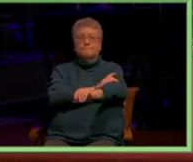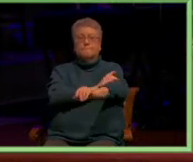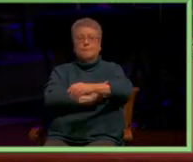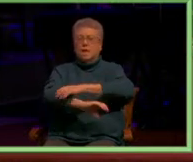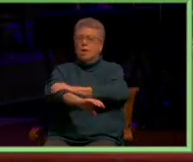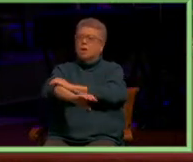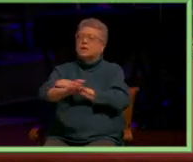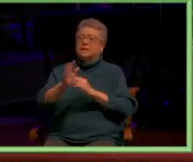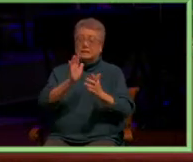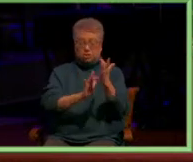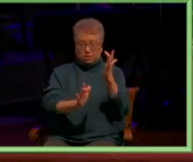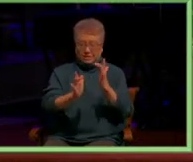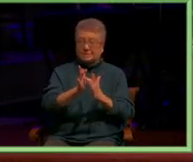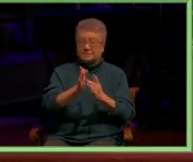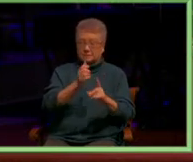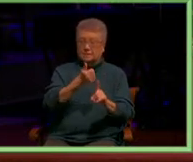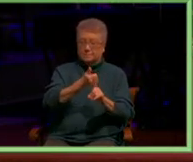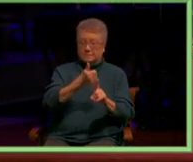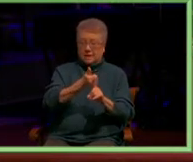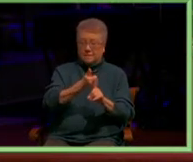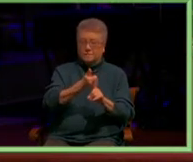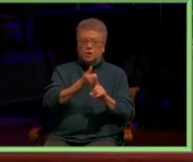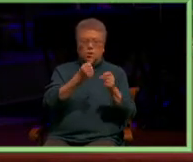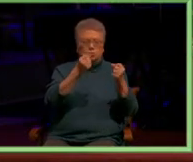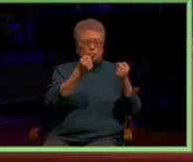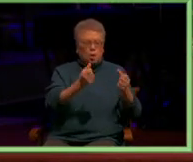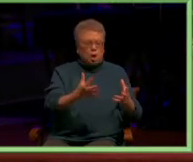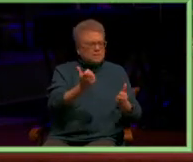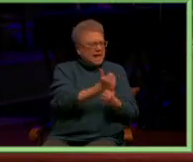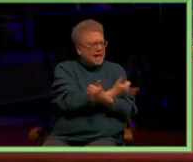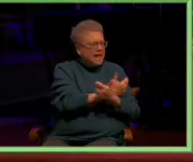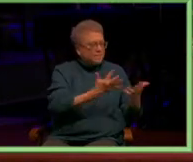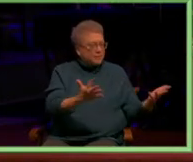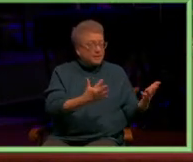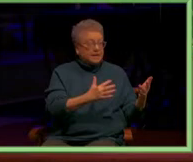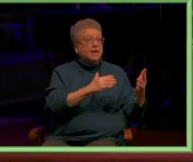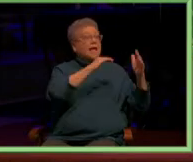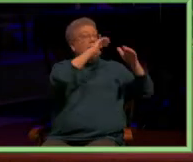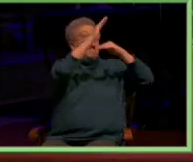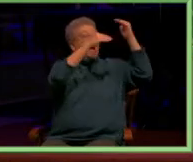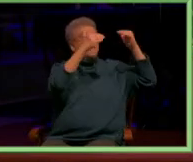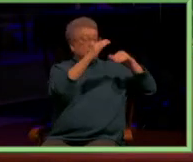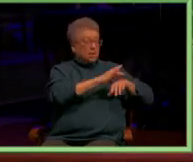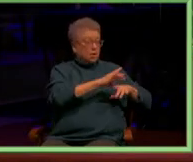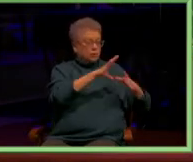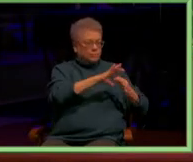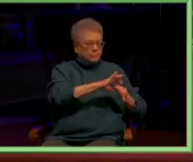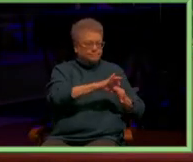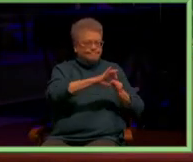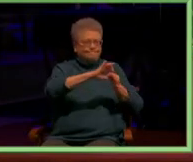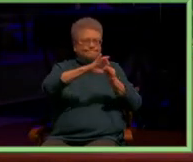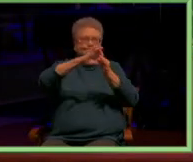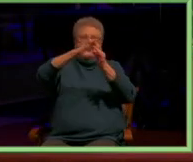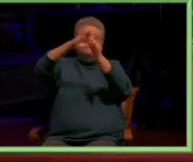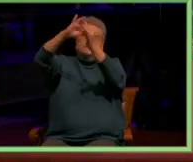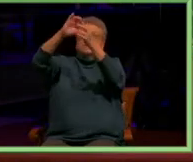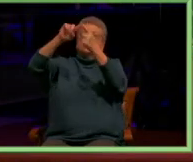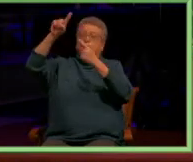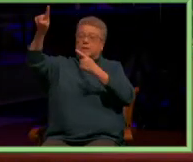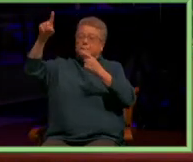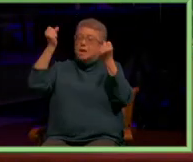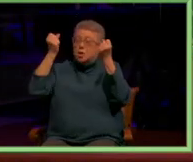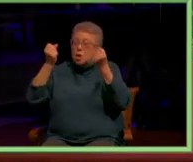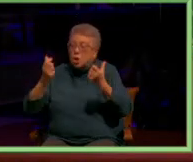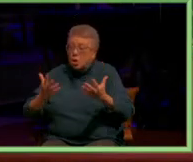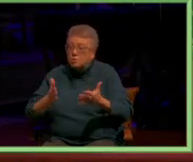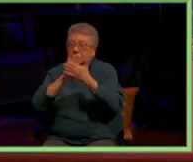Through him to reconcile to himself all things, whether on heaven or on earth, making peace. There it is. Peace